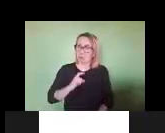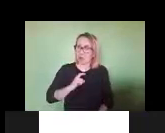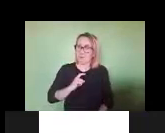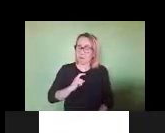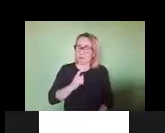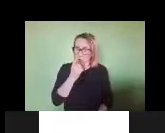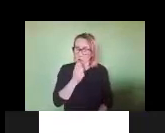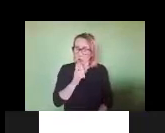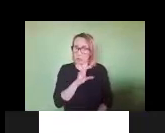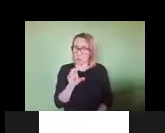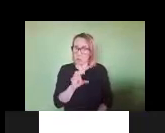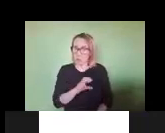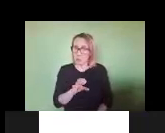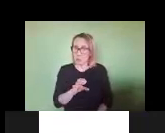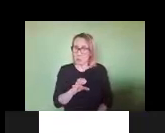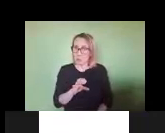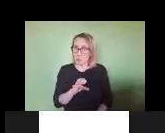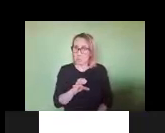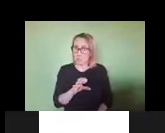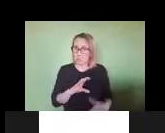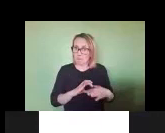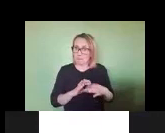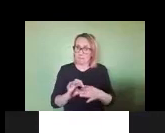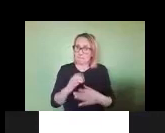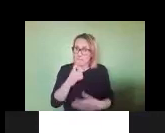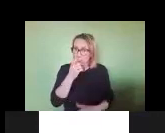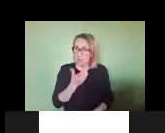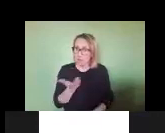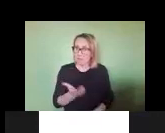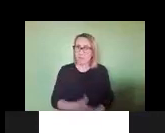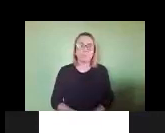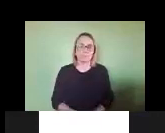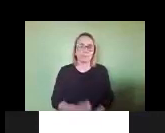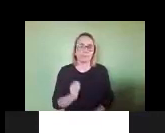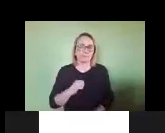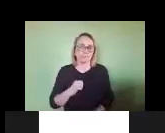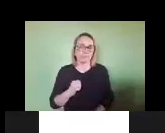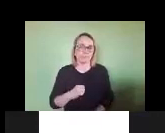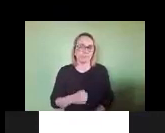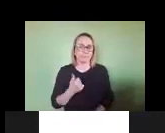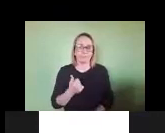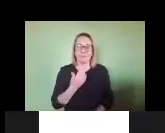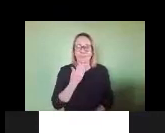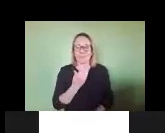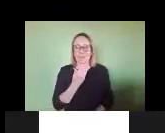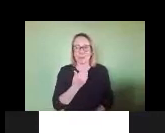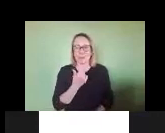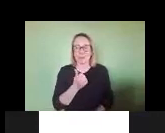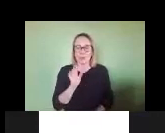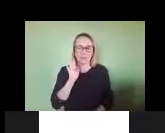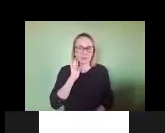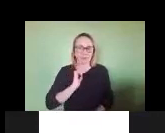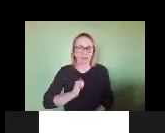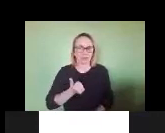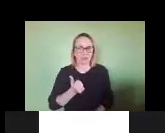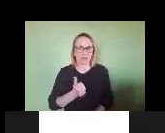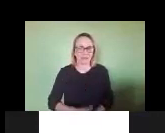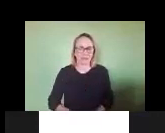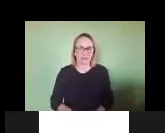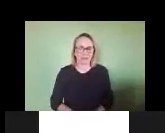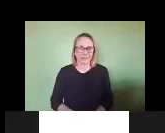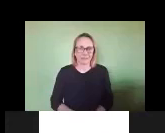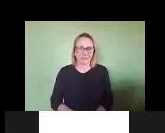the Zoom to stay connected with other providers? Yes. Well, thanks very much, John. That sounds like a real journey you've been